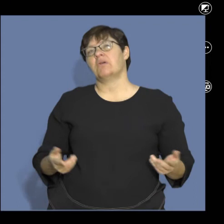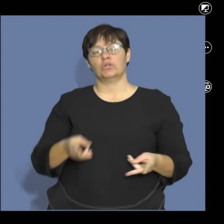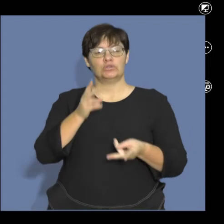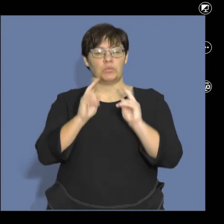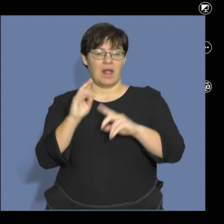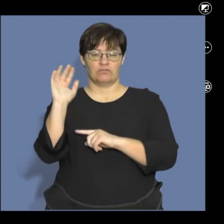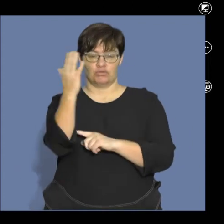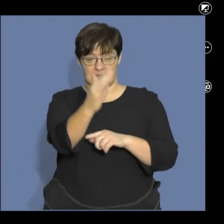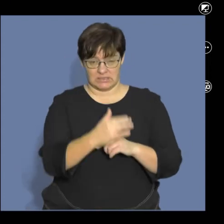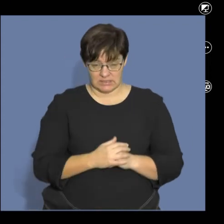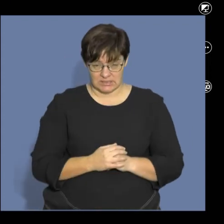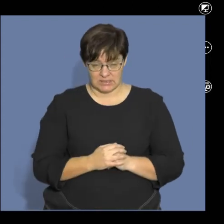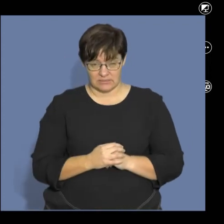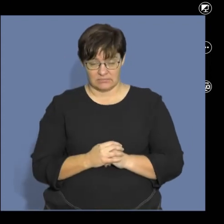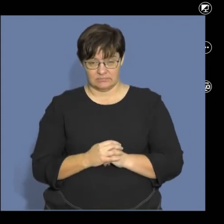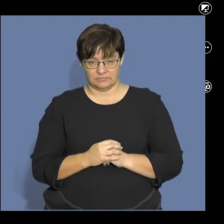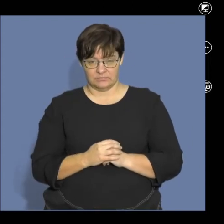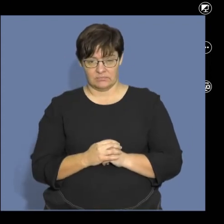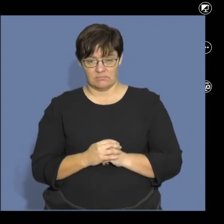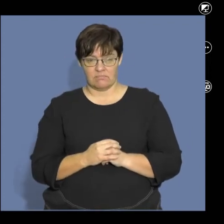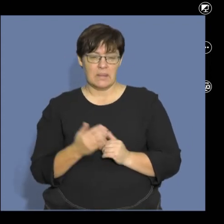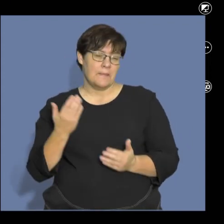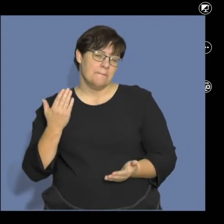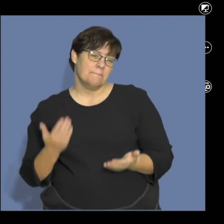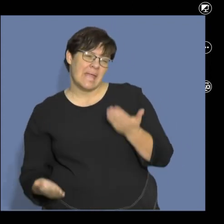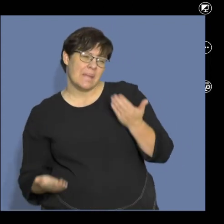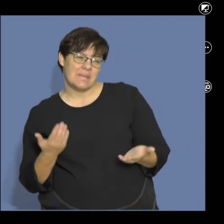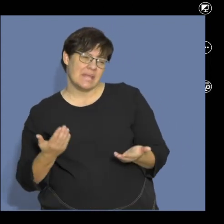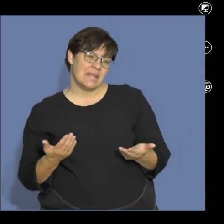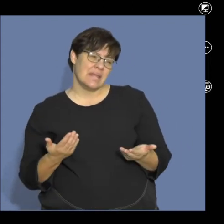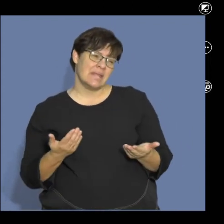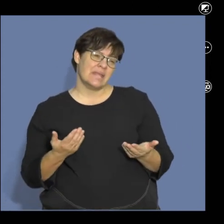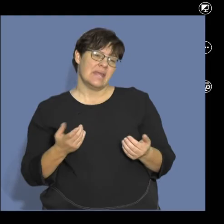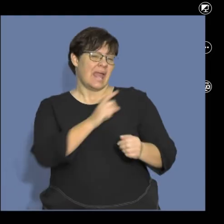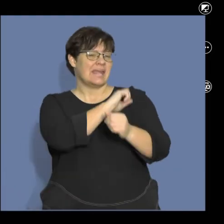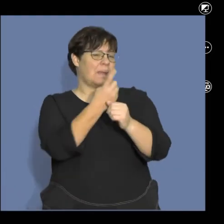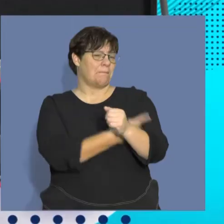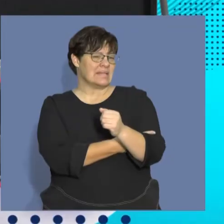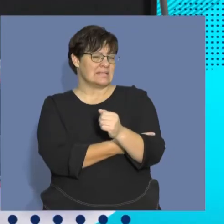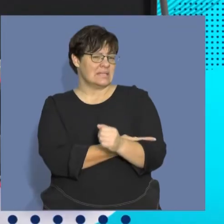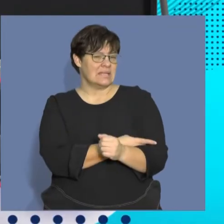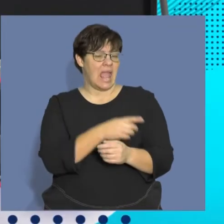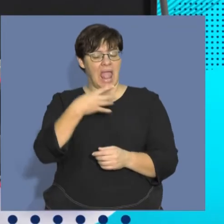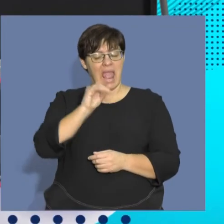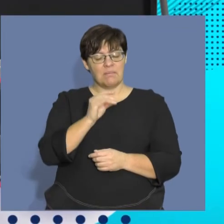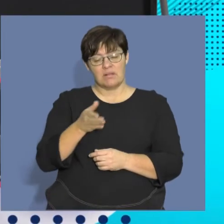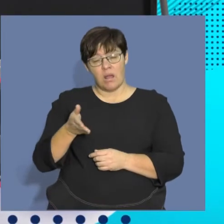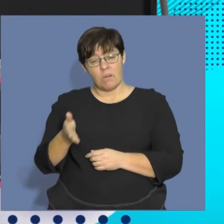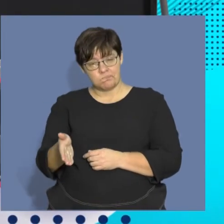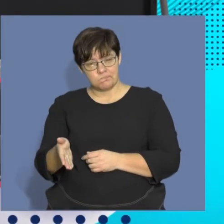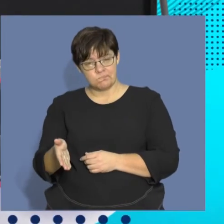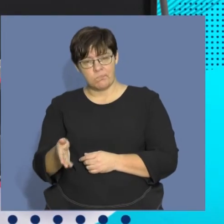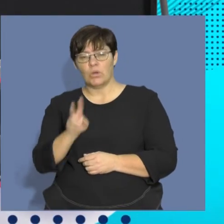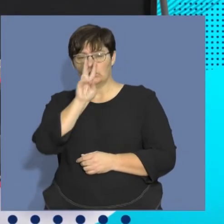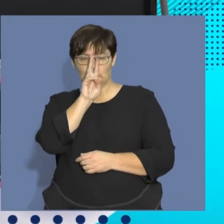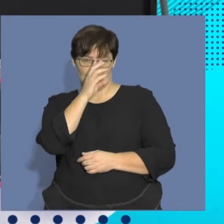has 12 trees in it, maybe the carrying capacity of that area